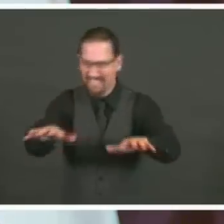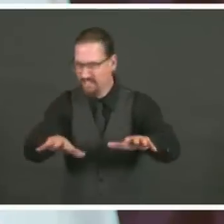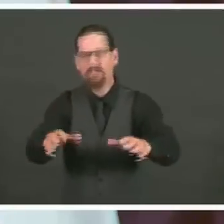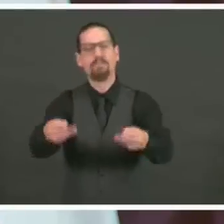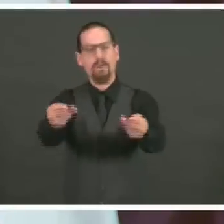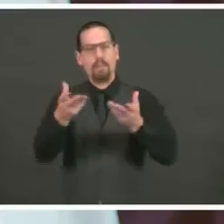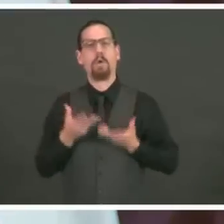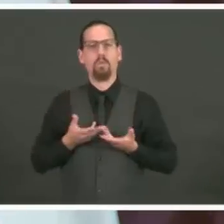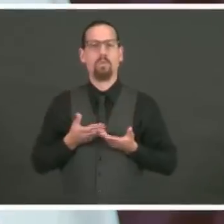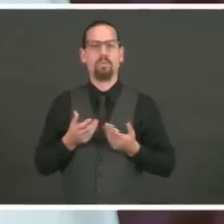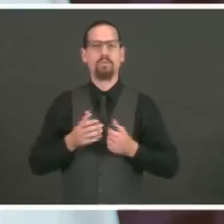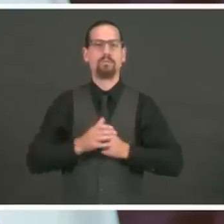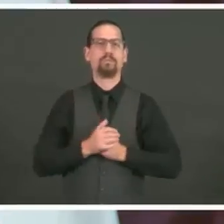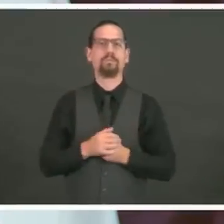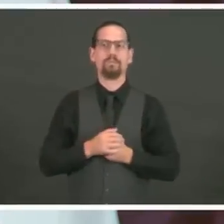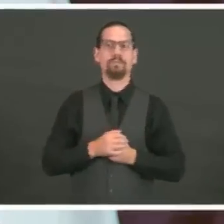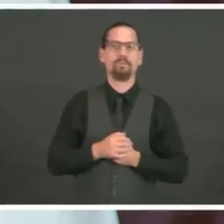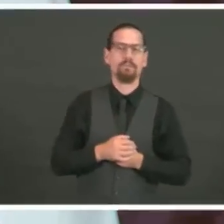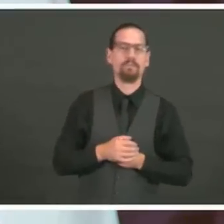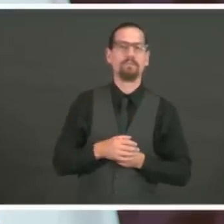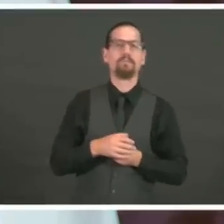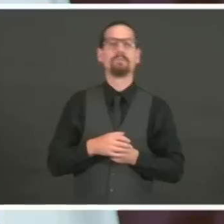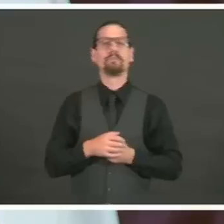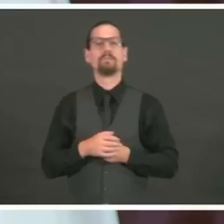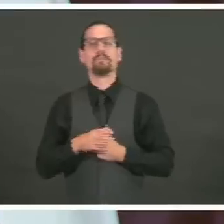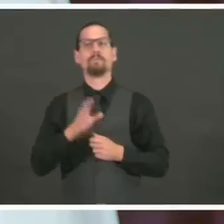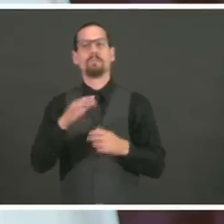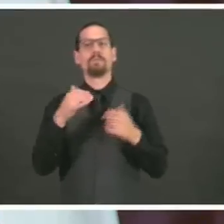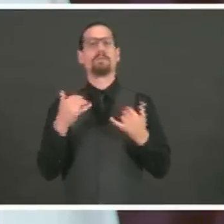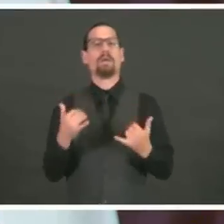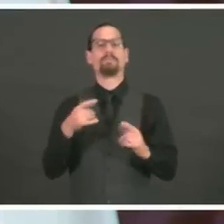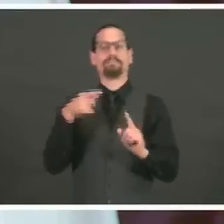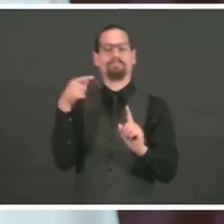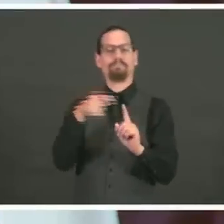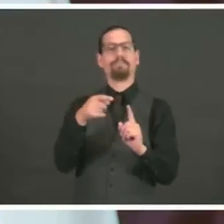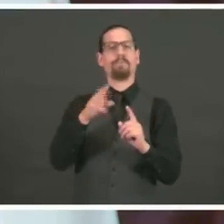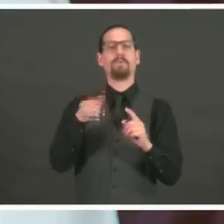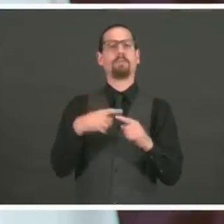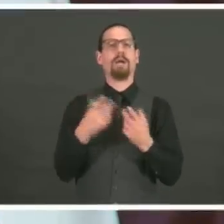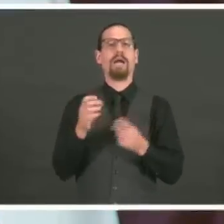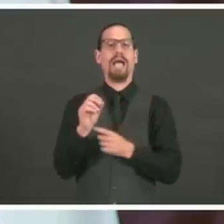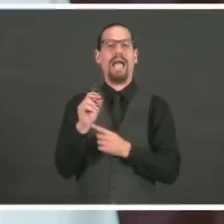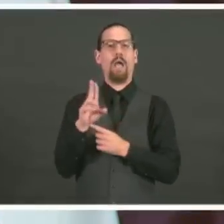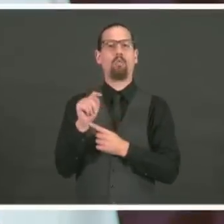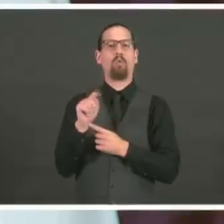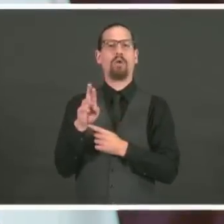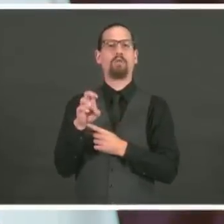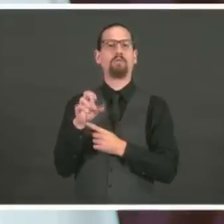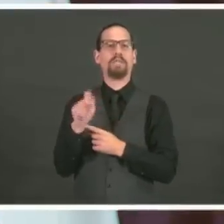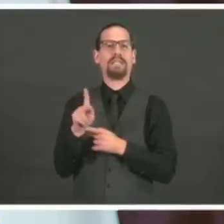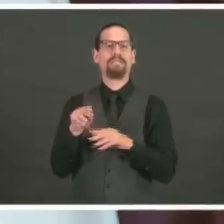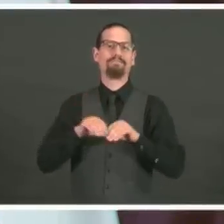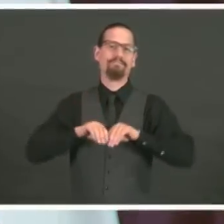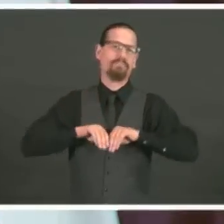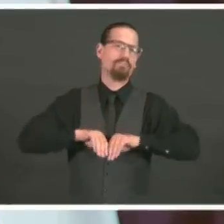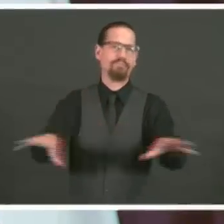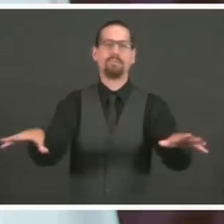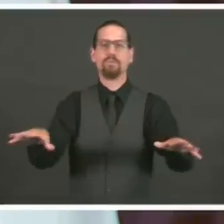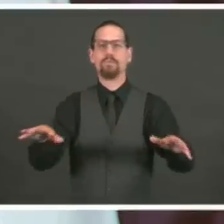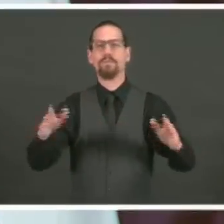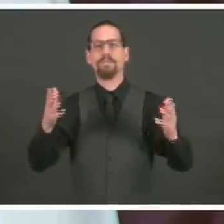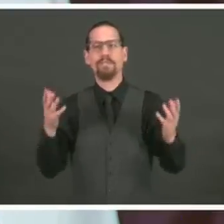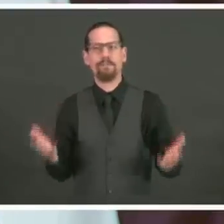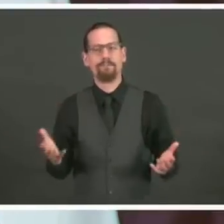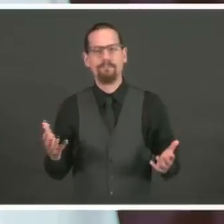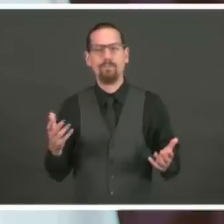Outbreaks. I have been asked a lot around what it would take to consider imposing restrictions on